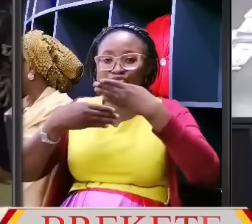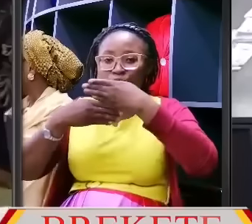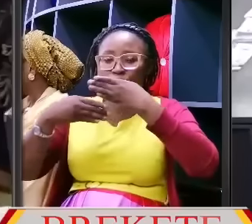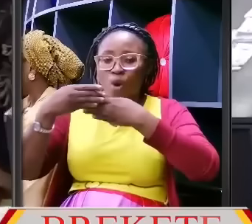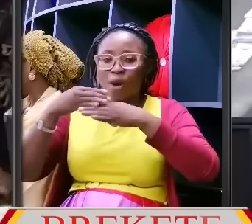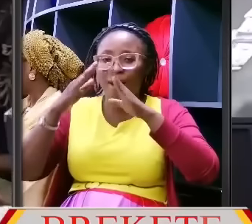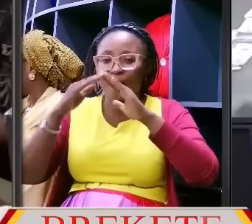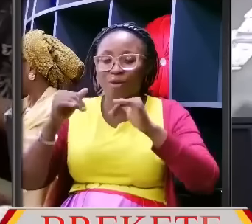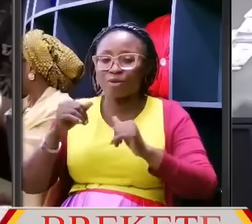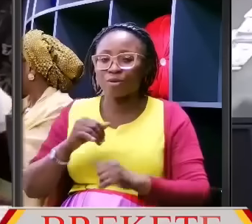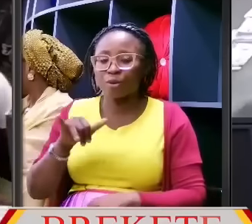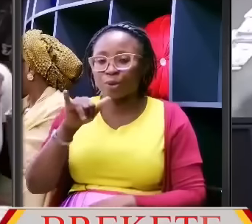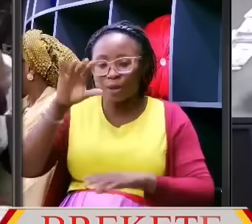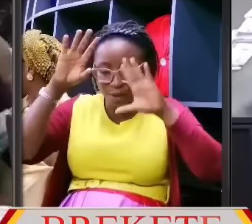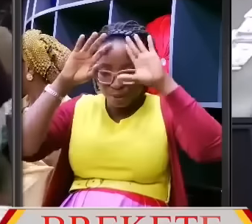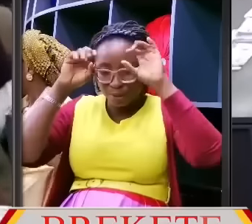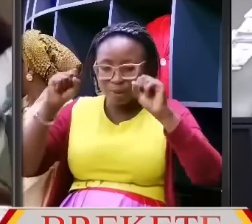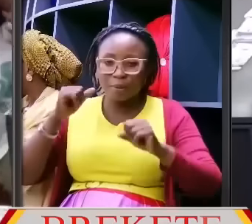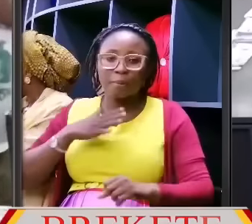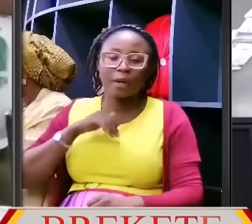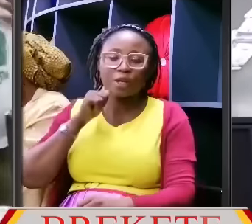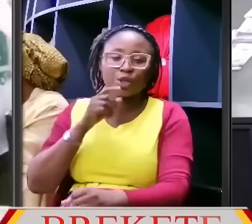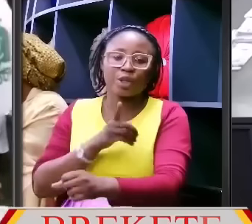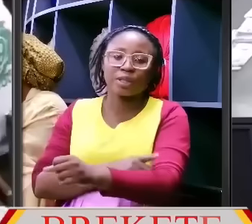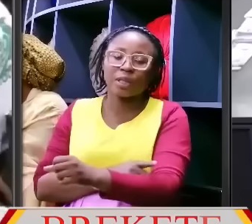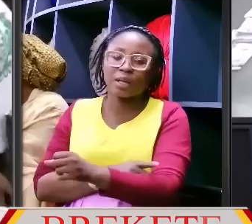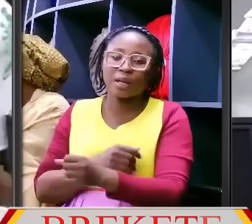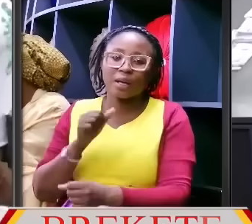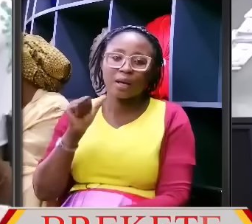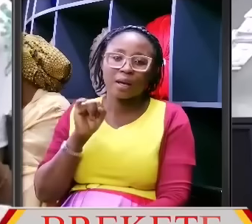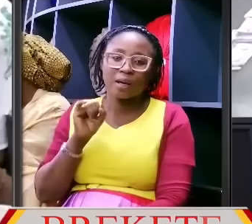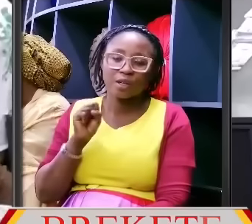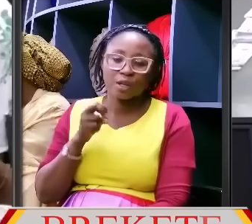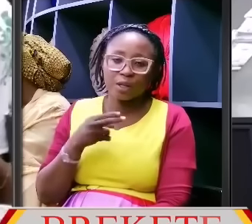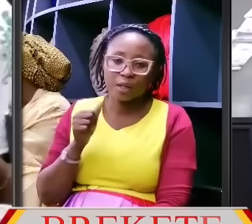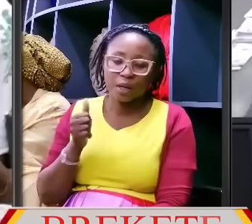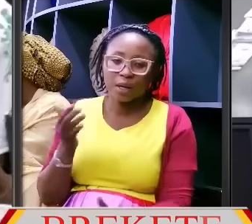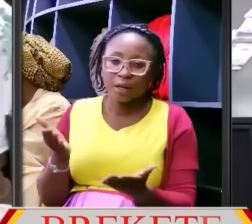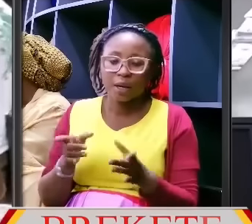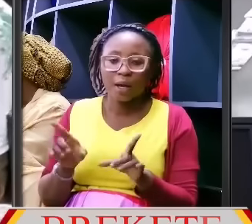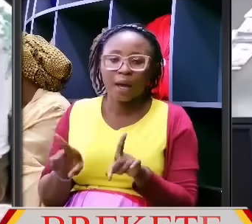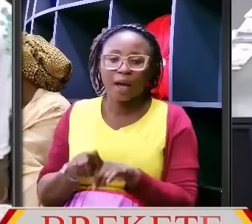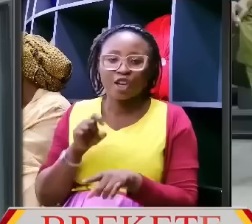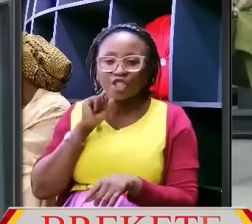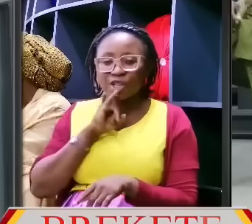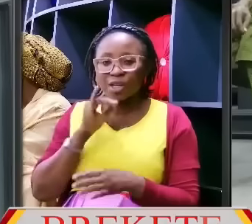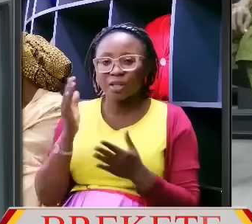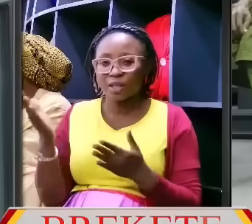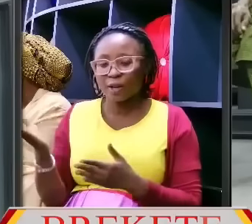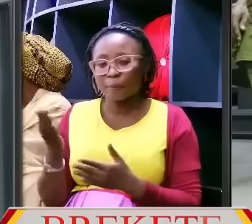My daughter Aisha here. My daughter Aisha, as she did like this.